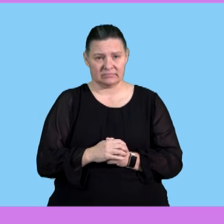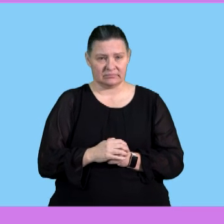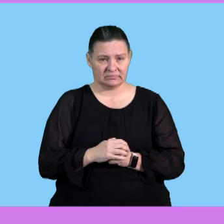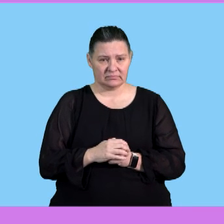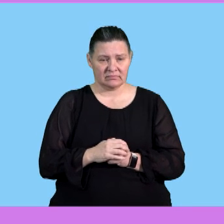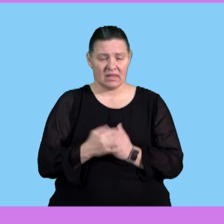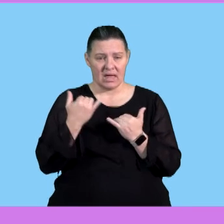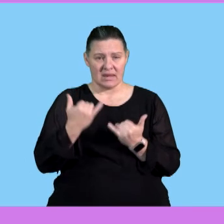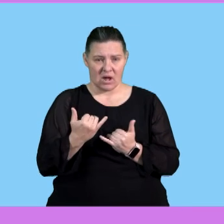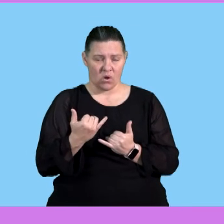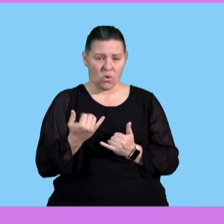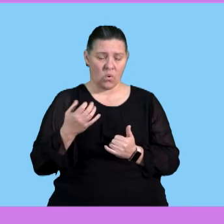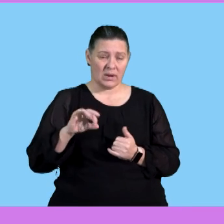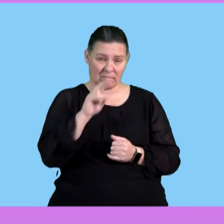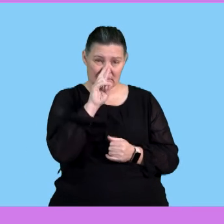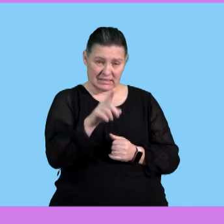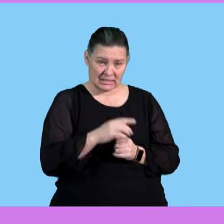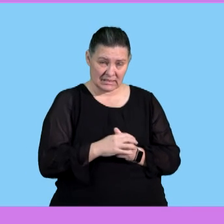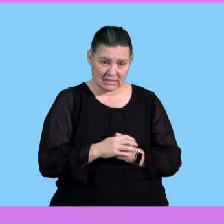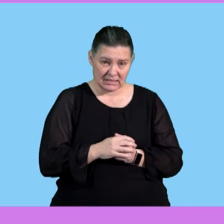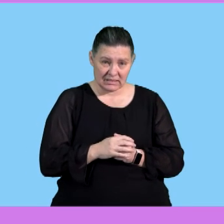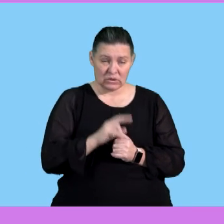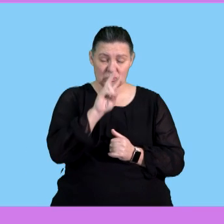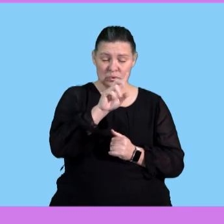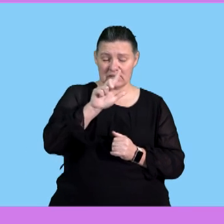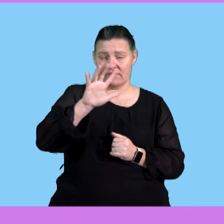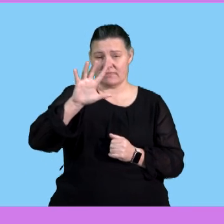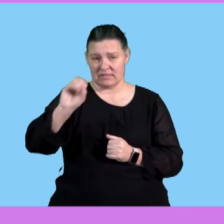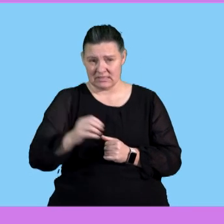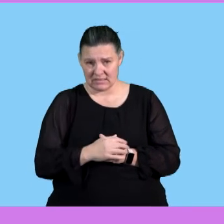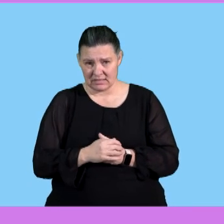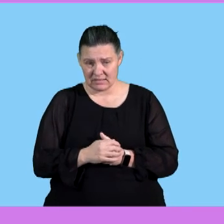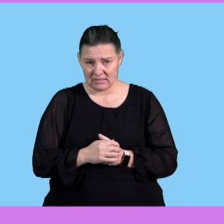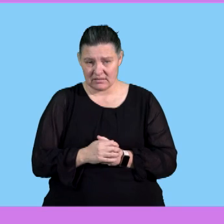3,750. Look at the income. The income is